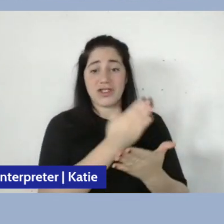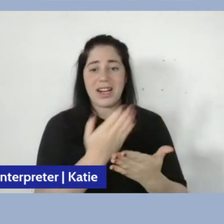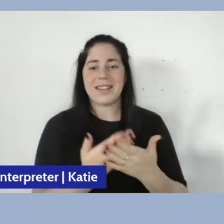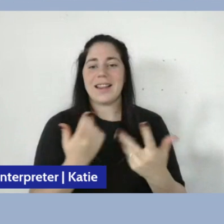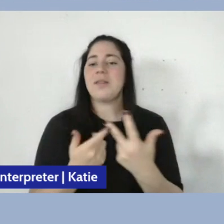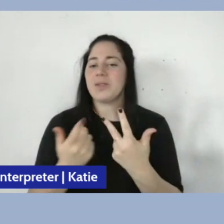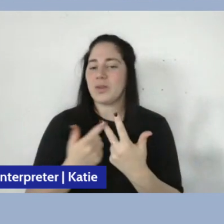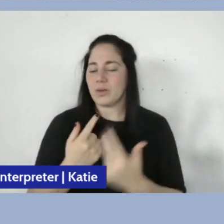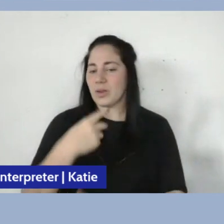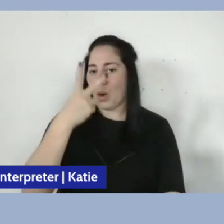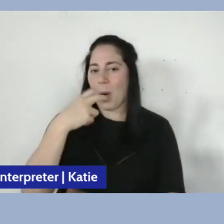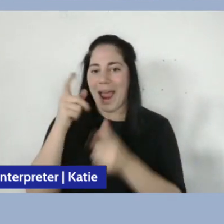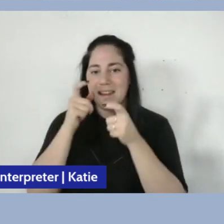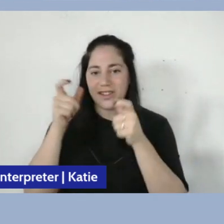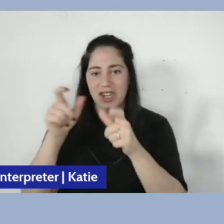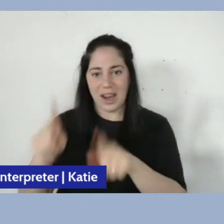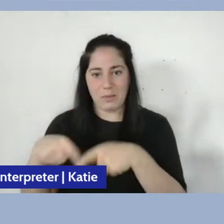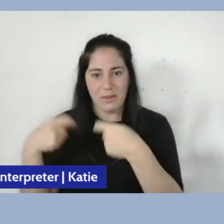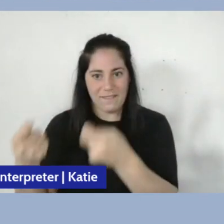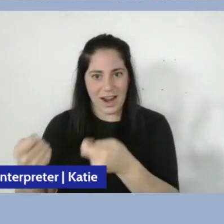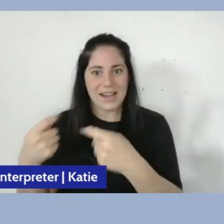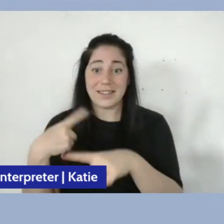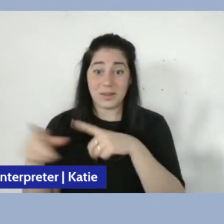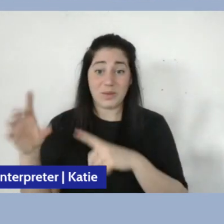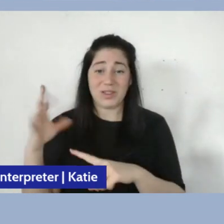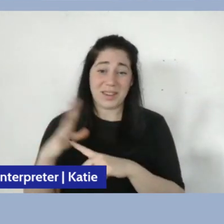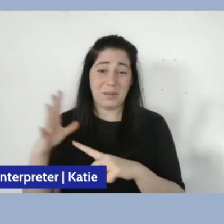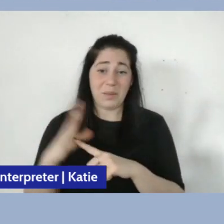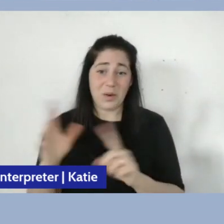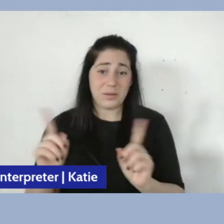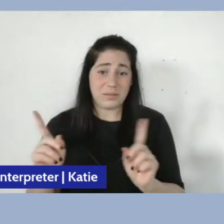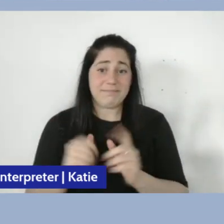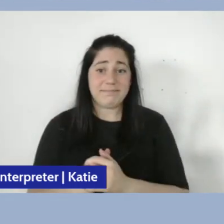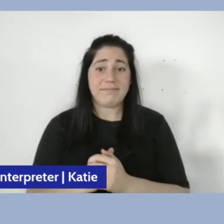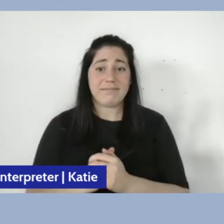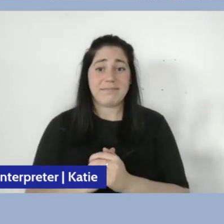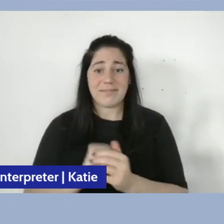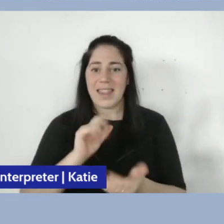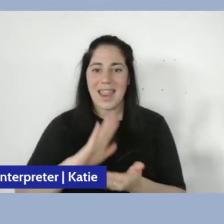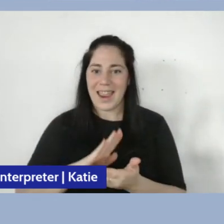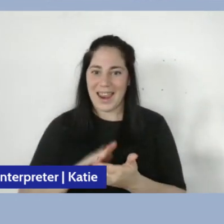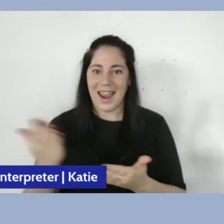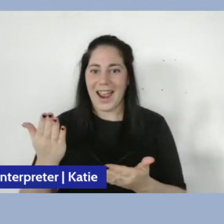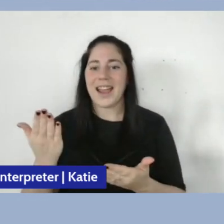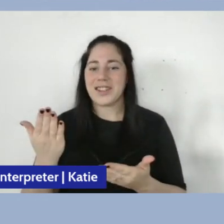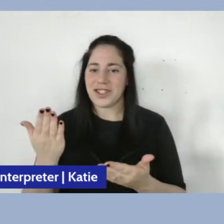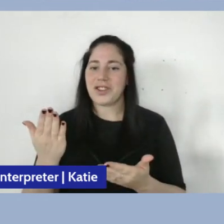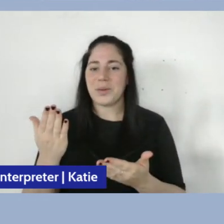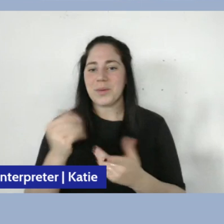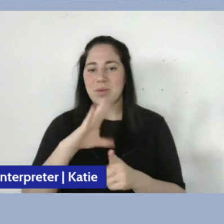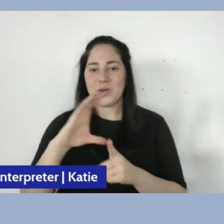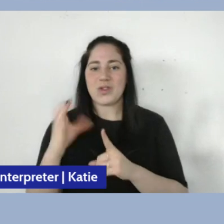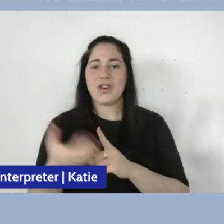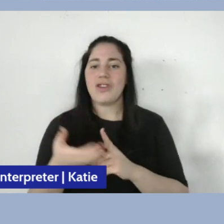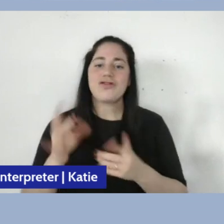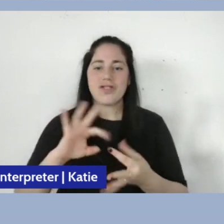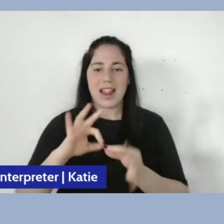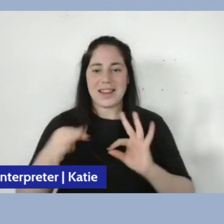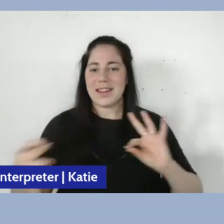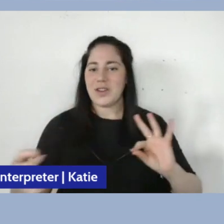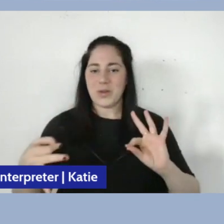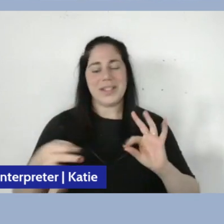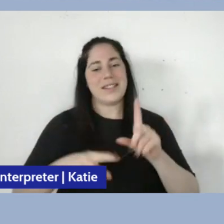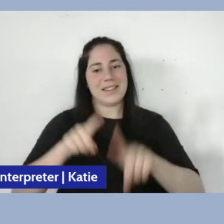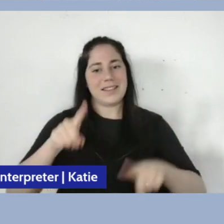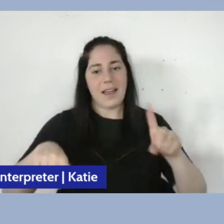providers, and most importantly, if we can, from actual people from culturally and linguistically diverse backgrounds that are actually